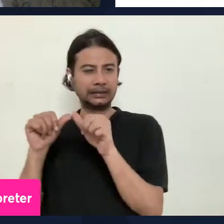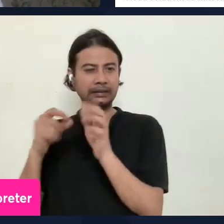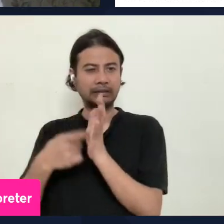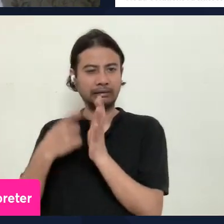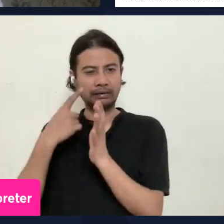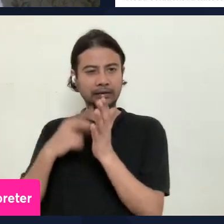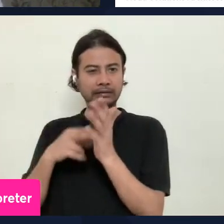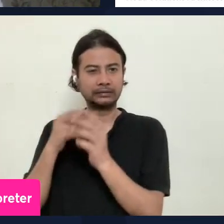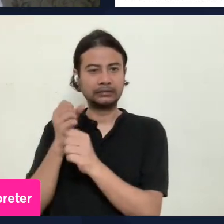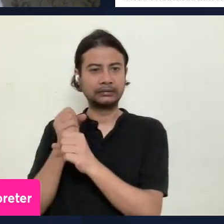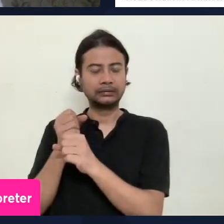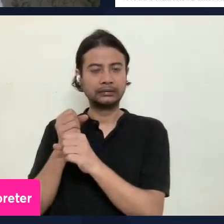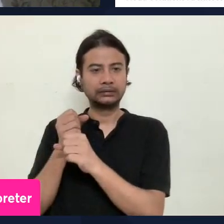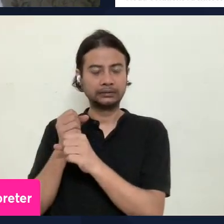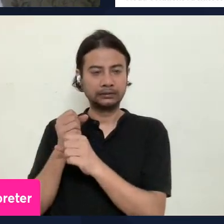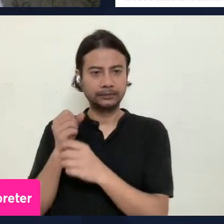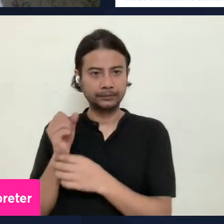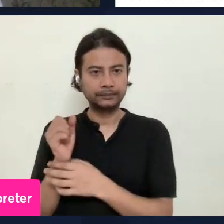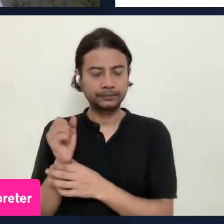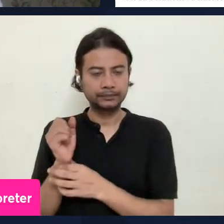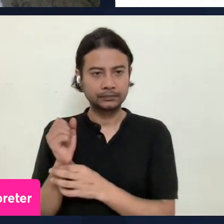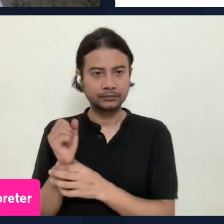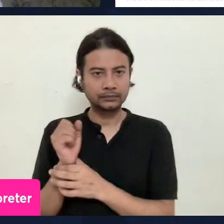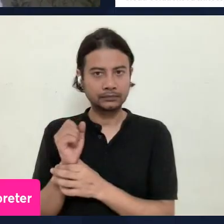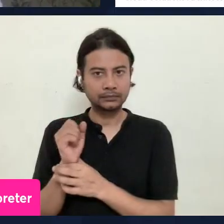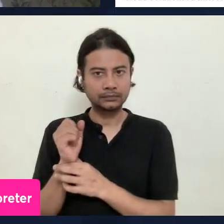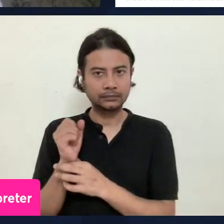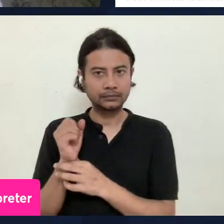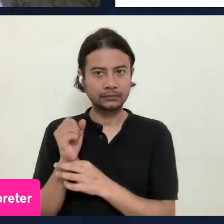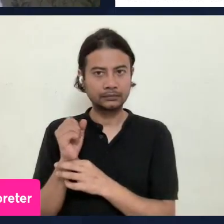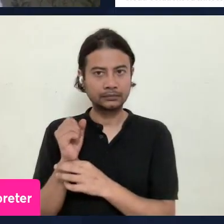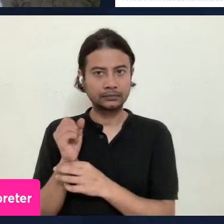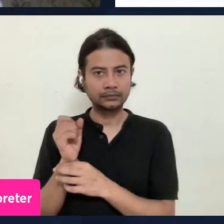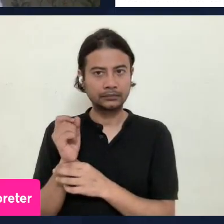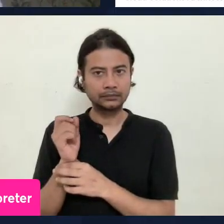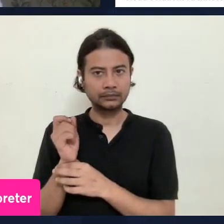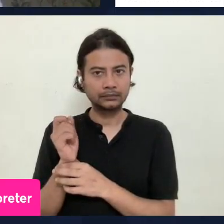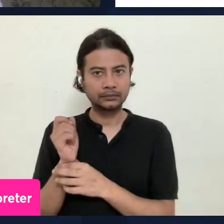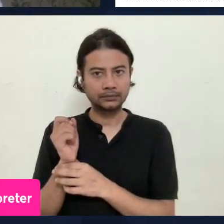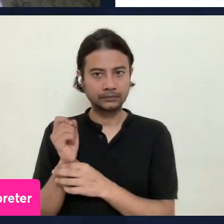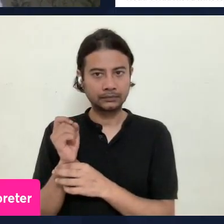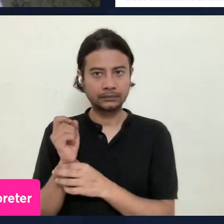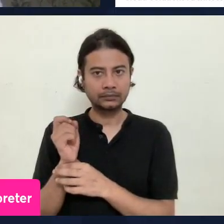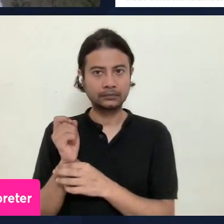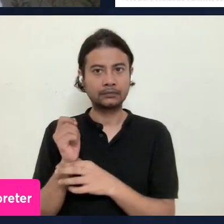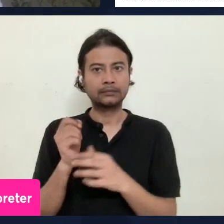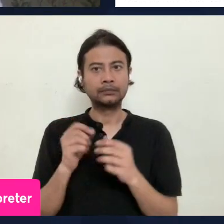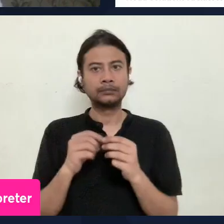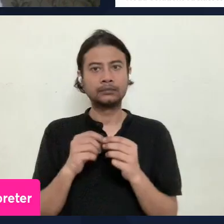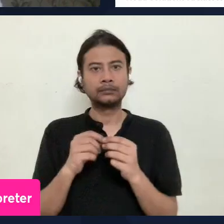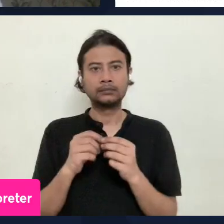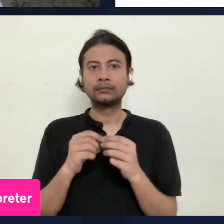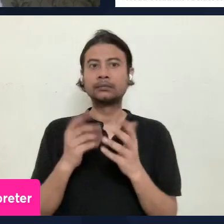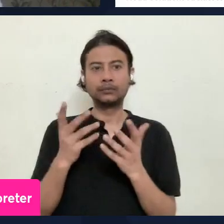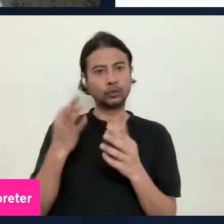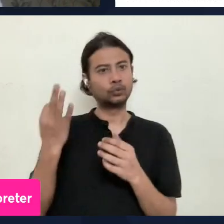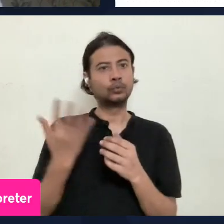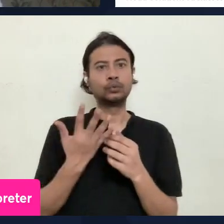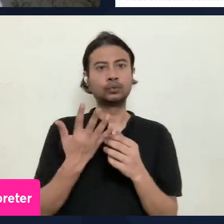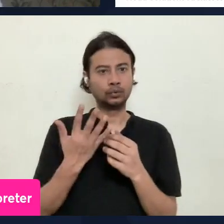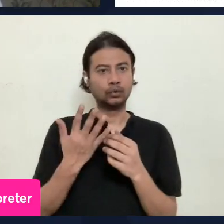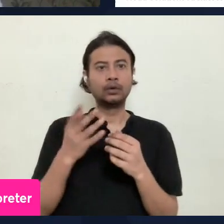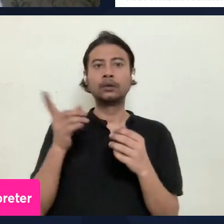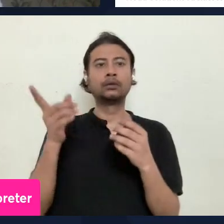cool access, which is blob storage account underneath. But it's all included as part of the service. It's all configured as